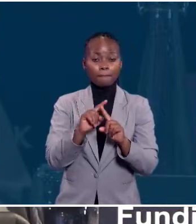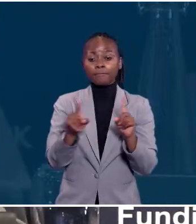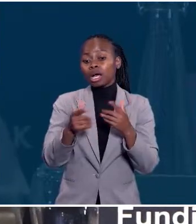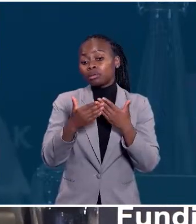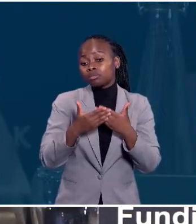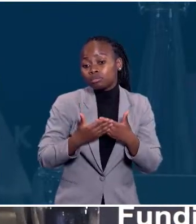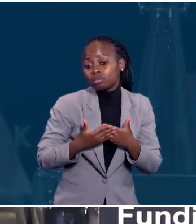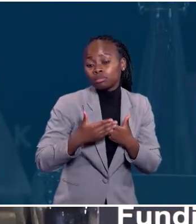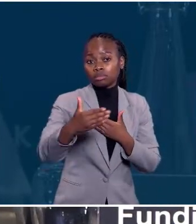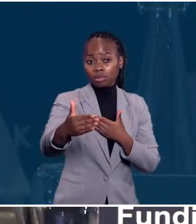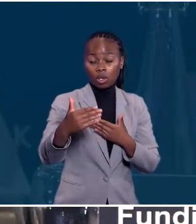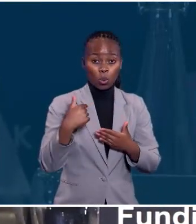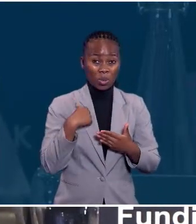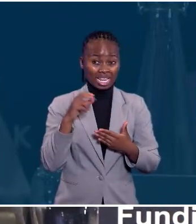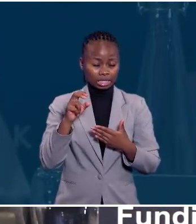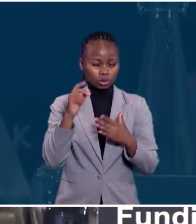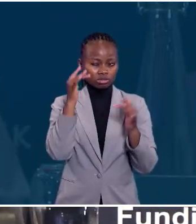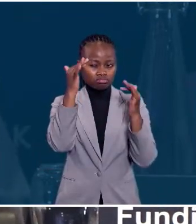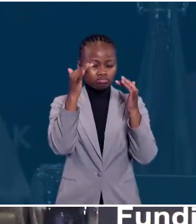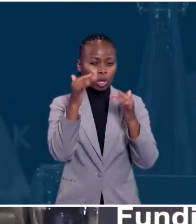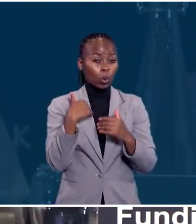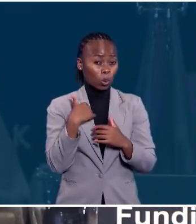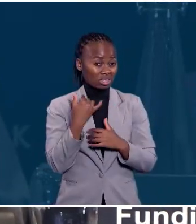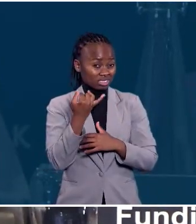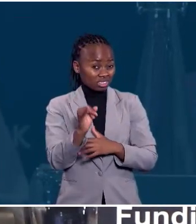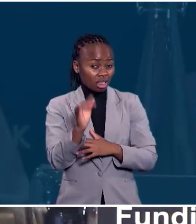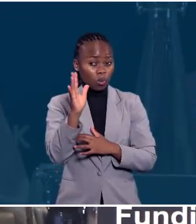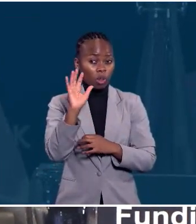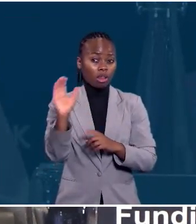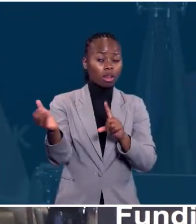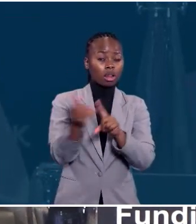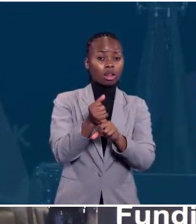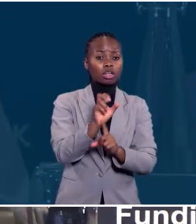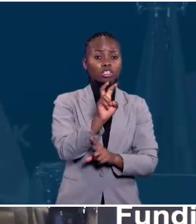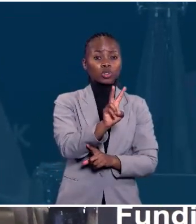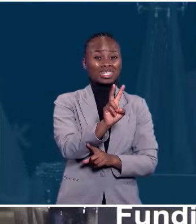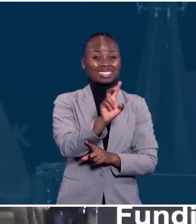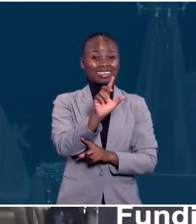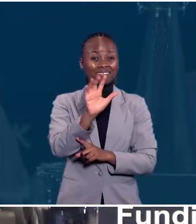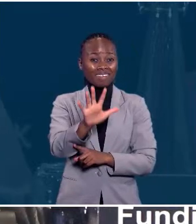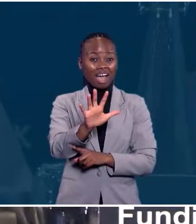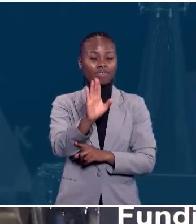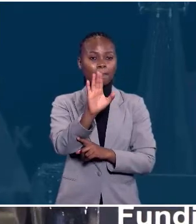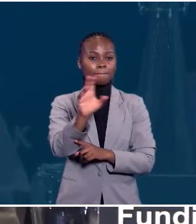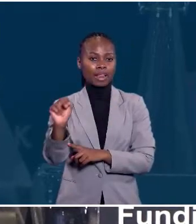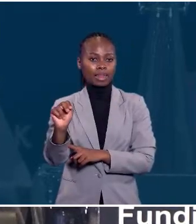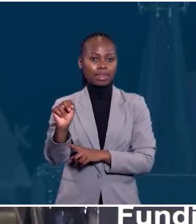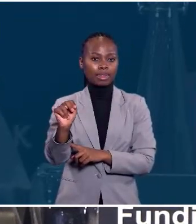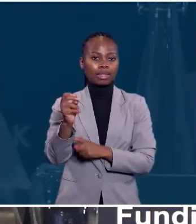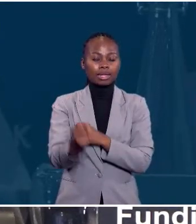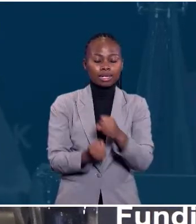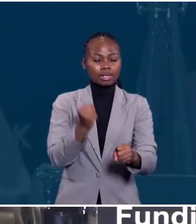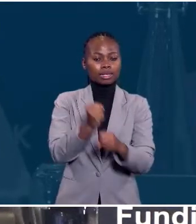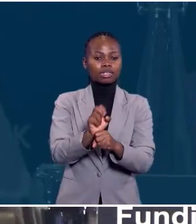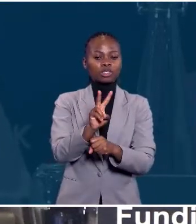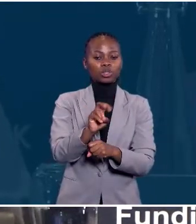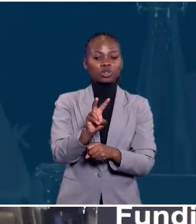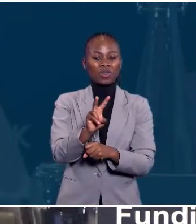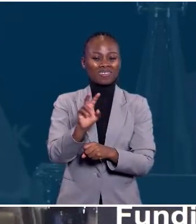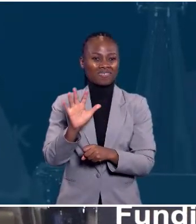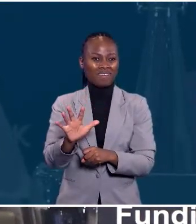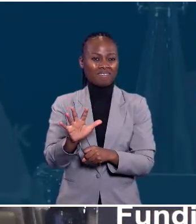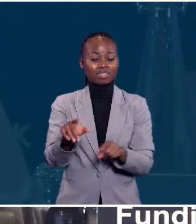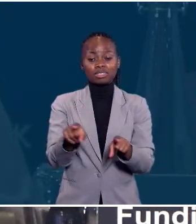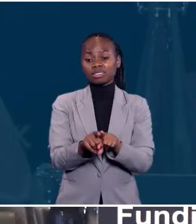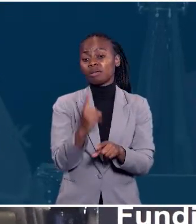still think that we will get to the 25 billion for 2025 and 27 billion for